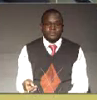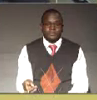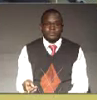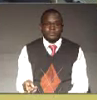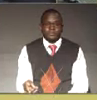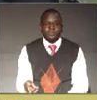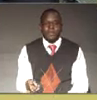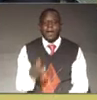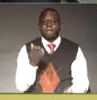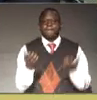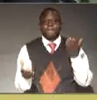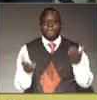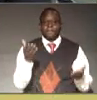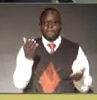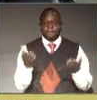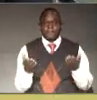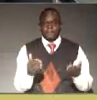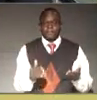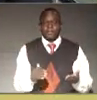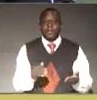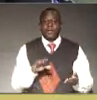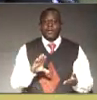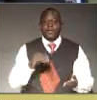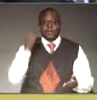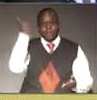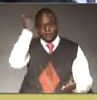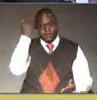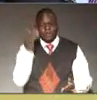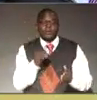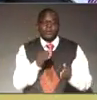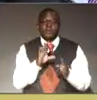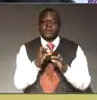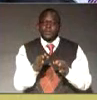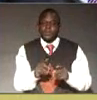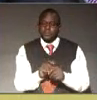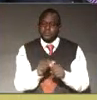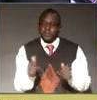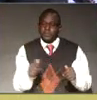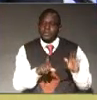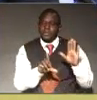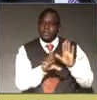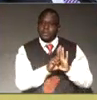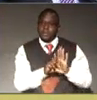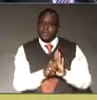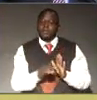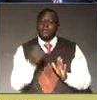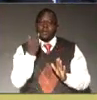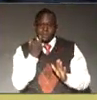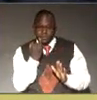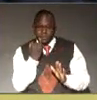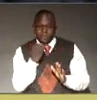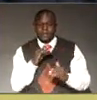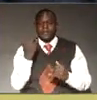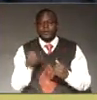It was balanced. Their lordships interpreted the law very, very strictly. And at the end of the